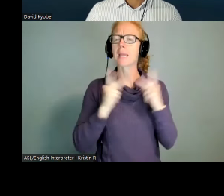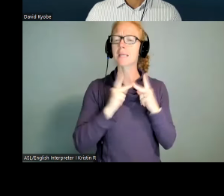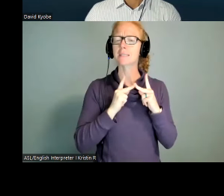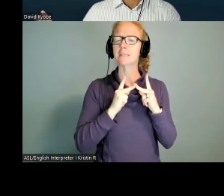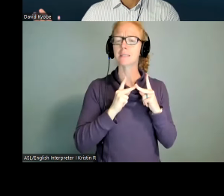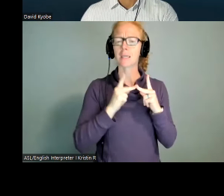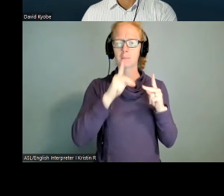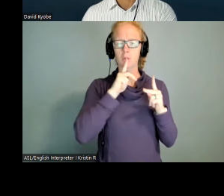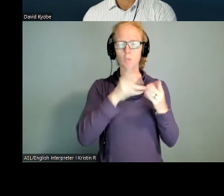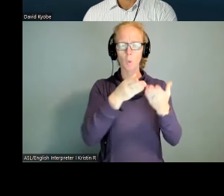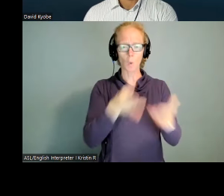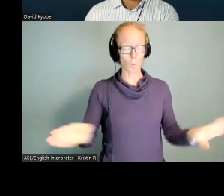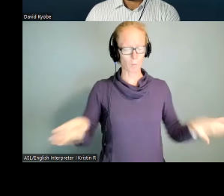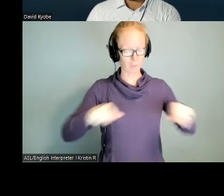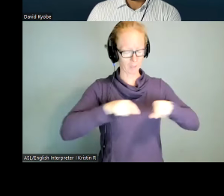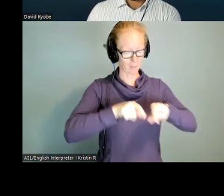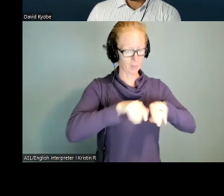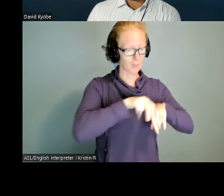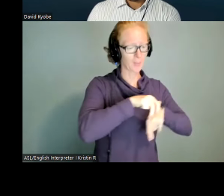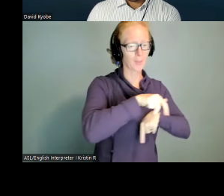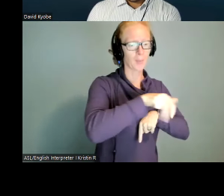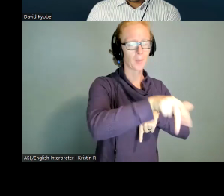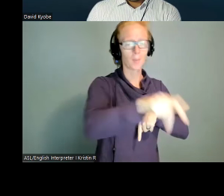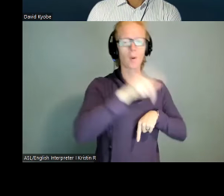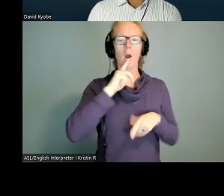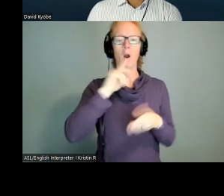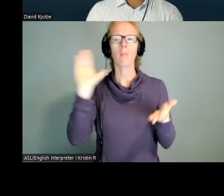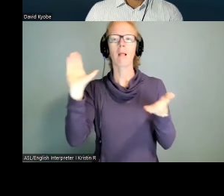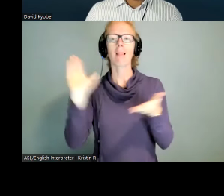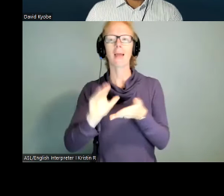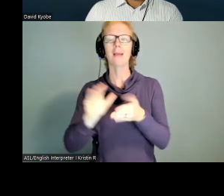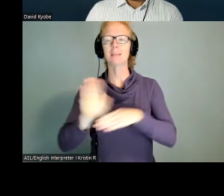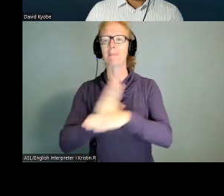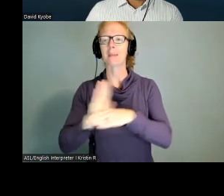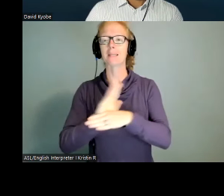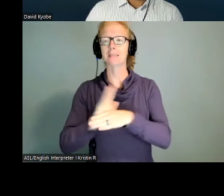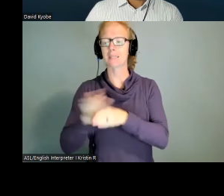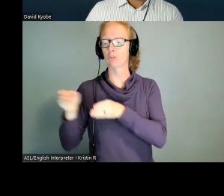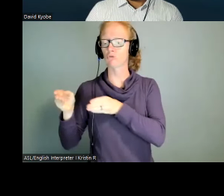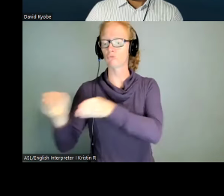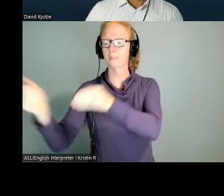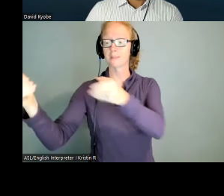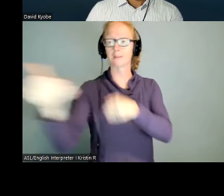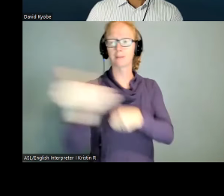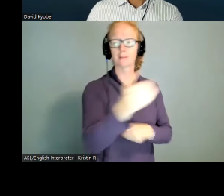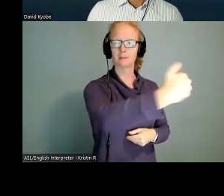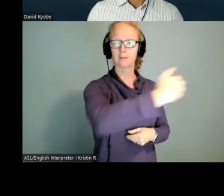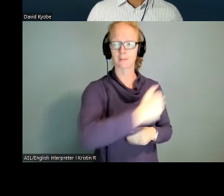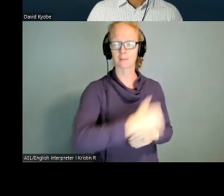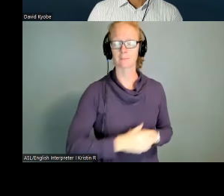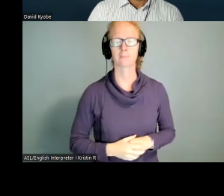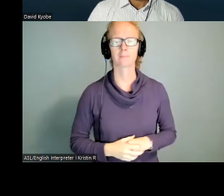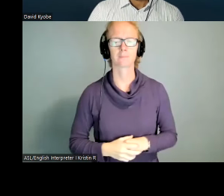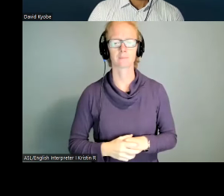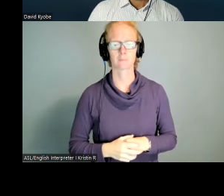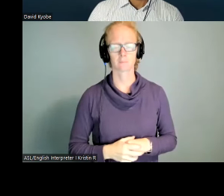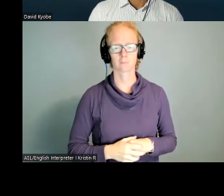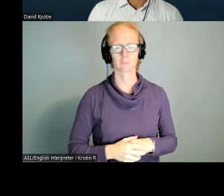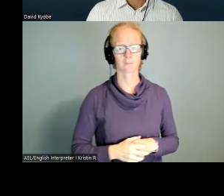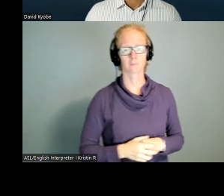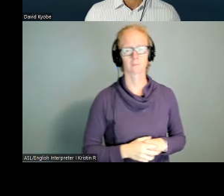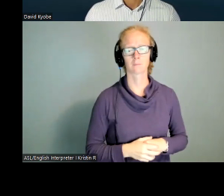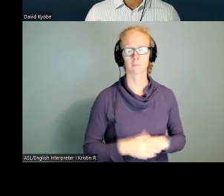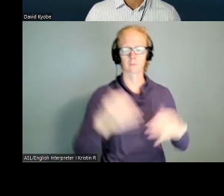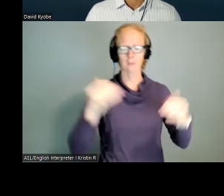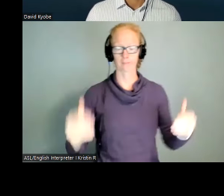green space and also fronting the less busy side streets. And she also included details such as stepping the massing back, which creates